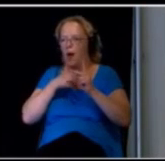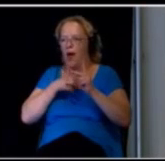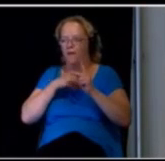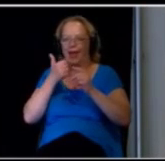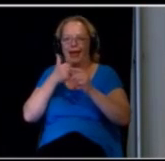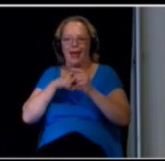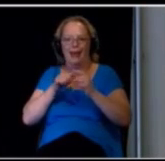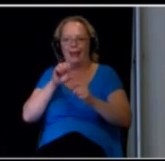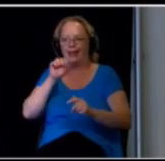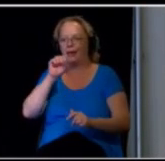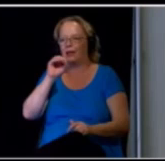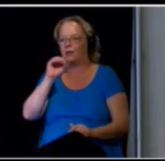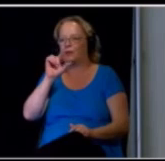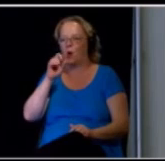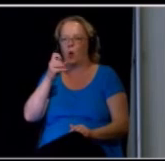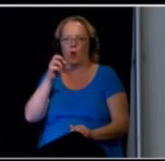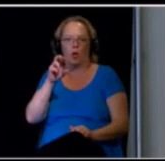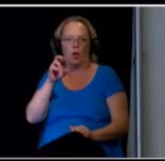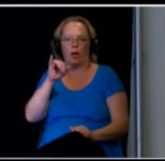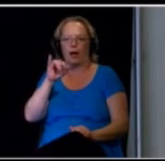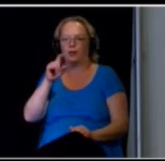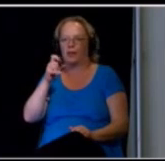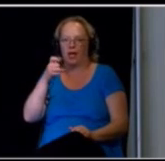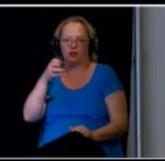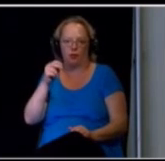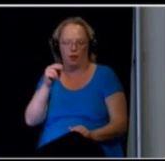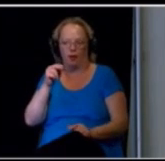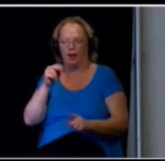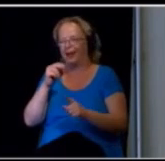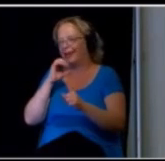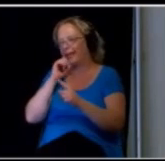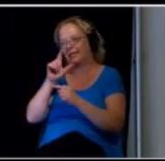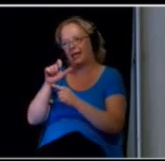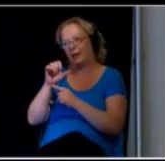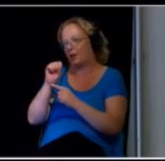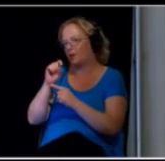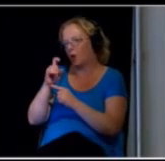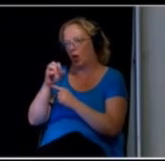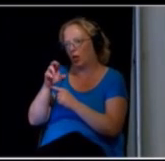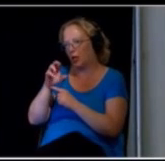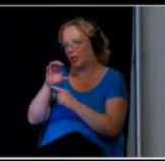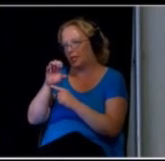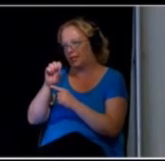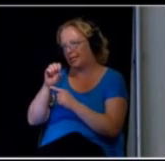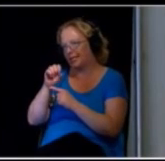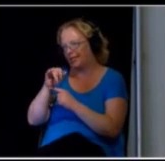solar installation that's compatible. So Solar City is, of course,